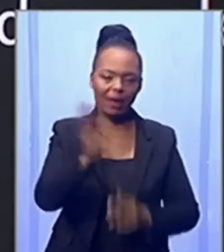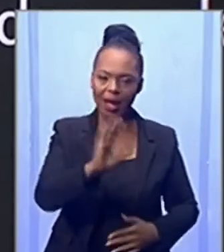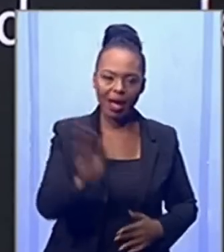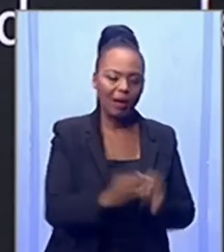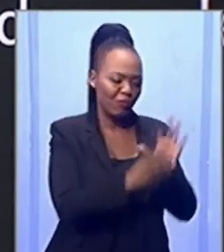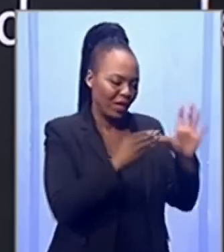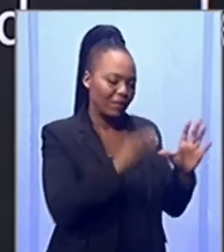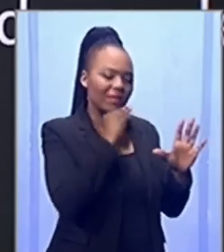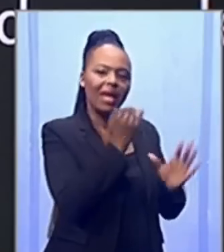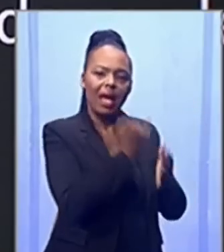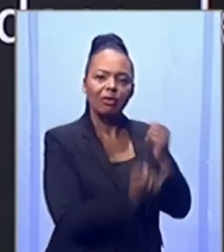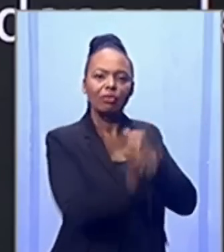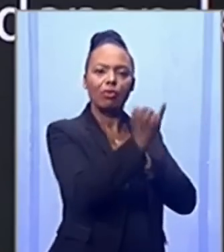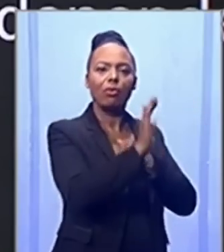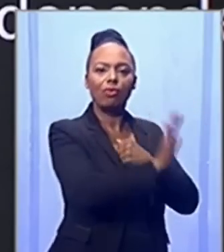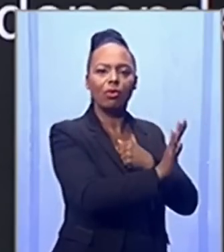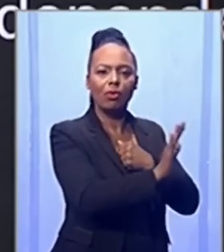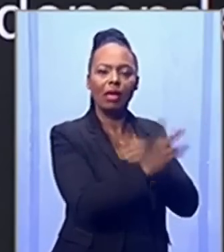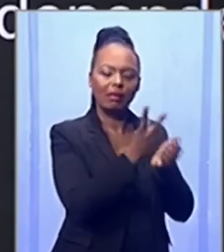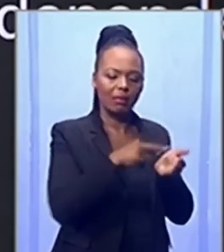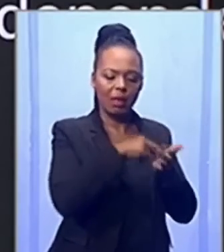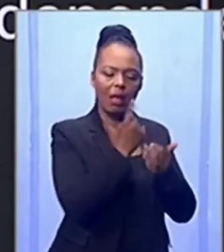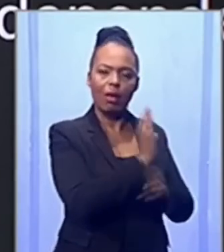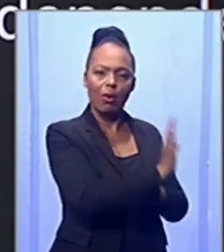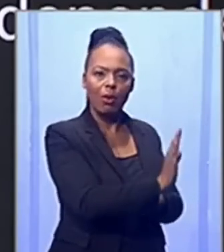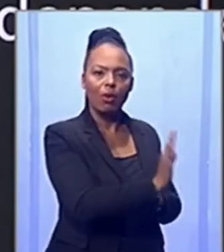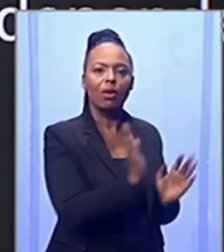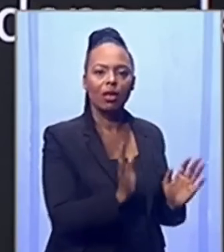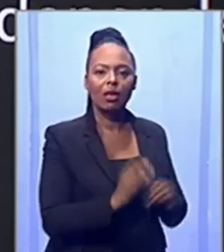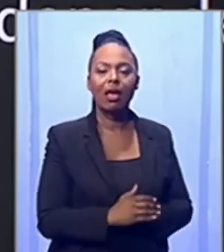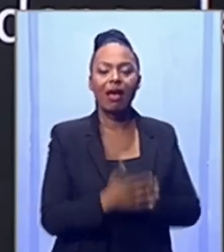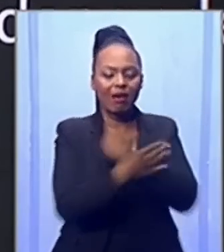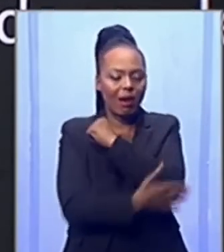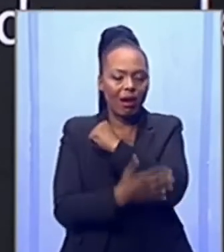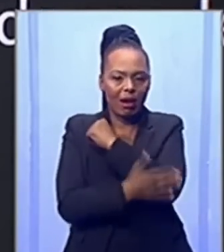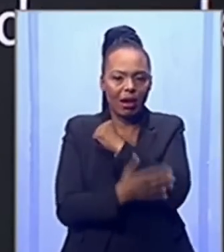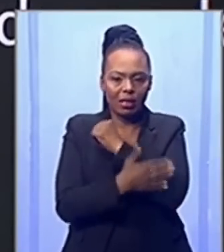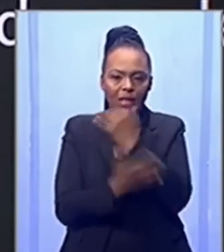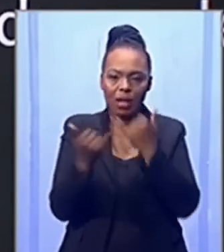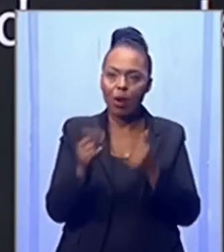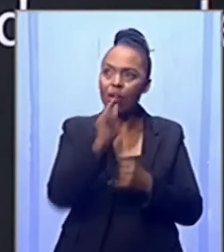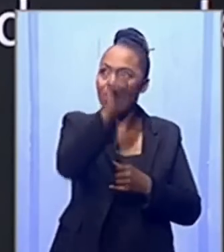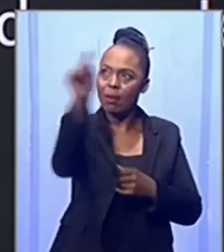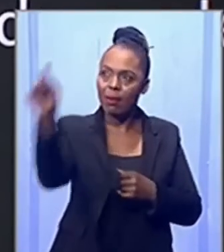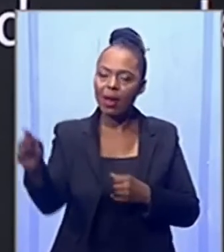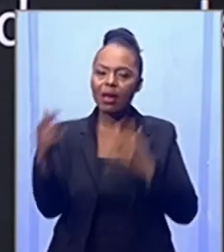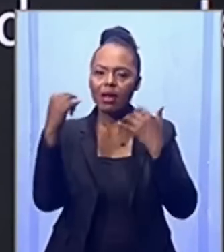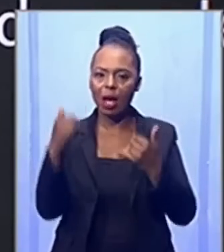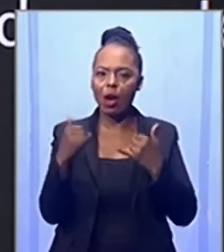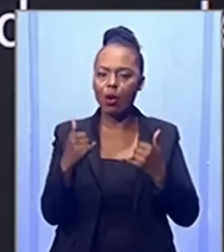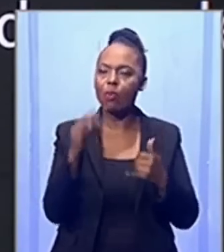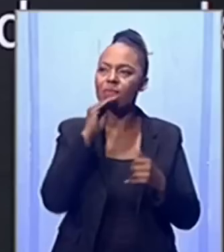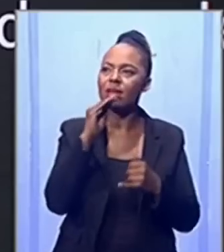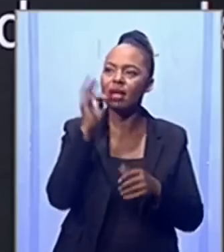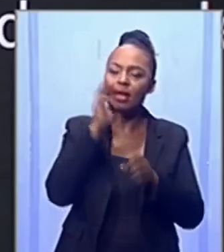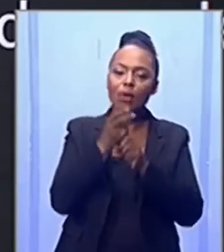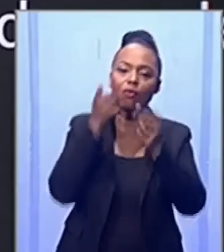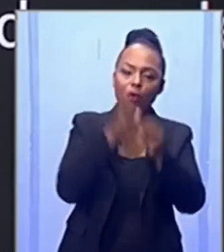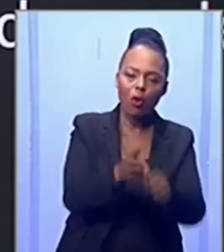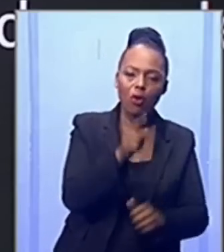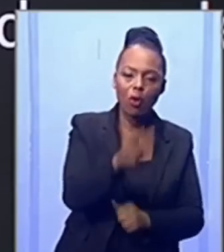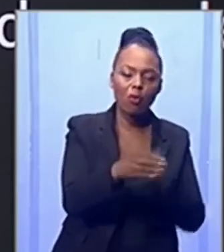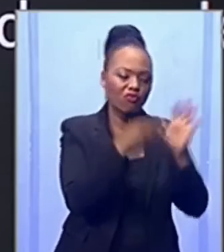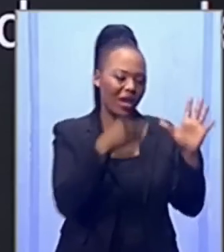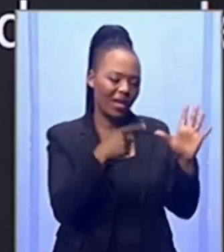lefa melao ye e le gore lena bjalo ka dinaga tša lefase le tshwantše le di latele ge le sa di latele